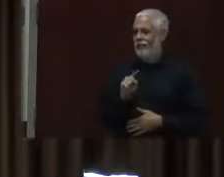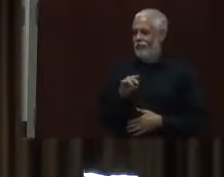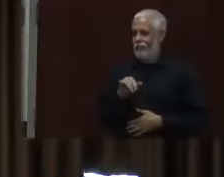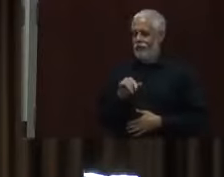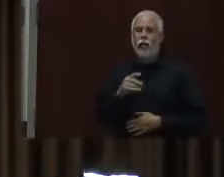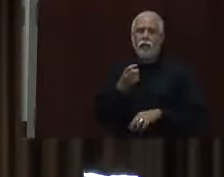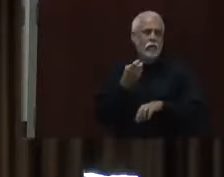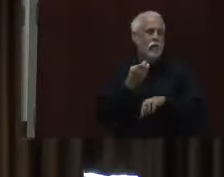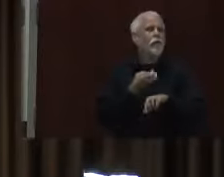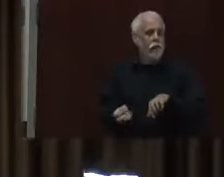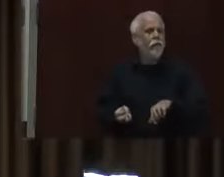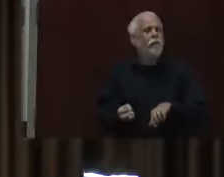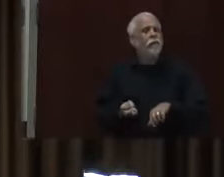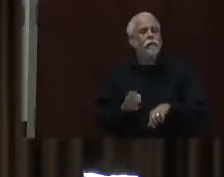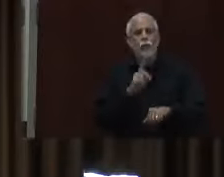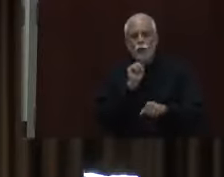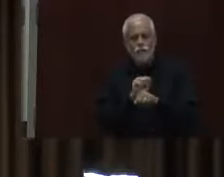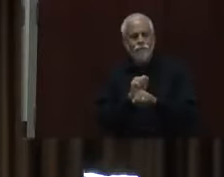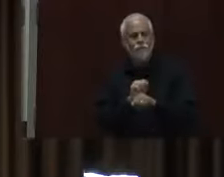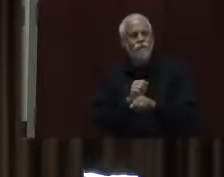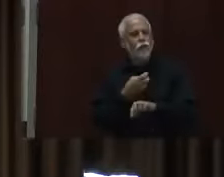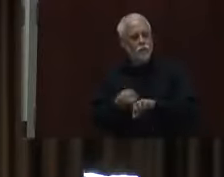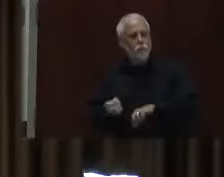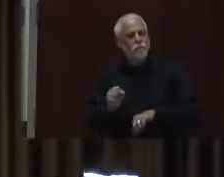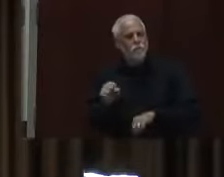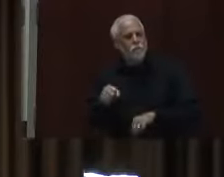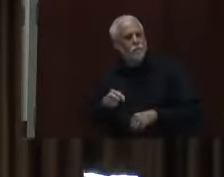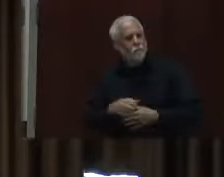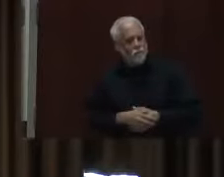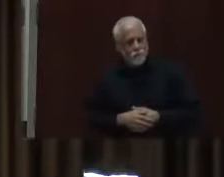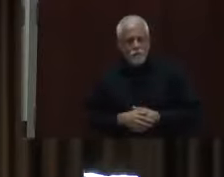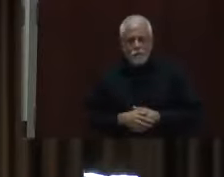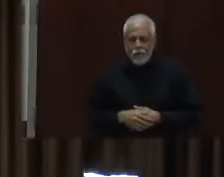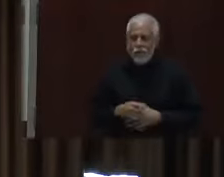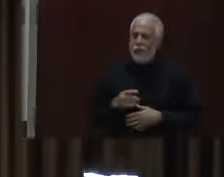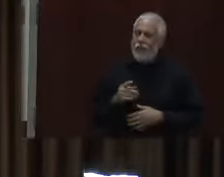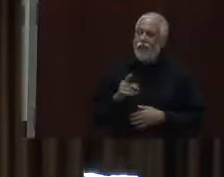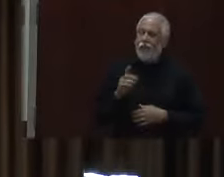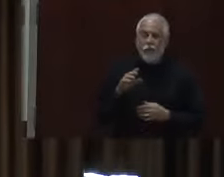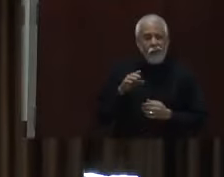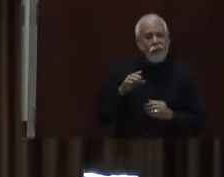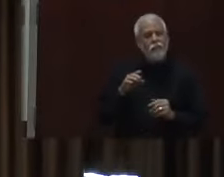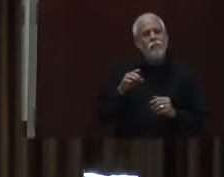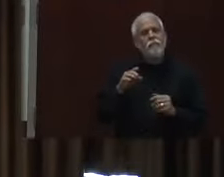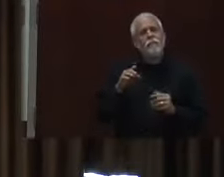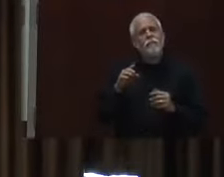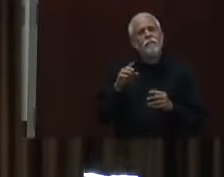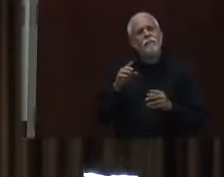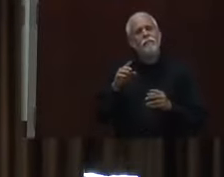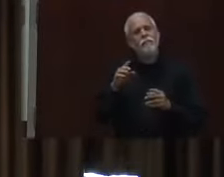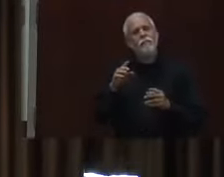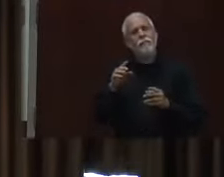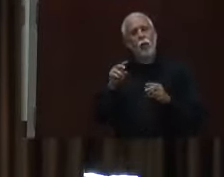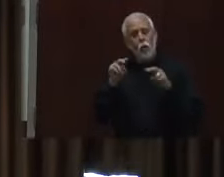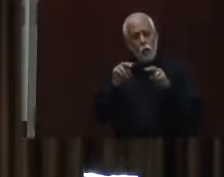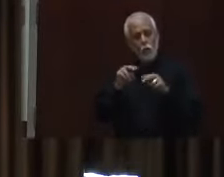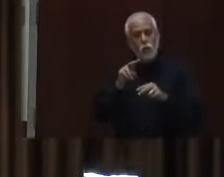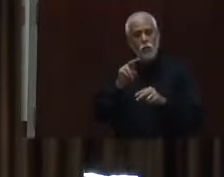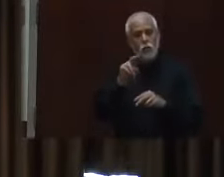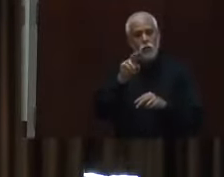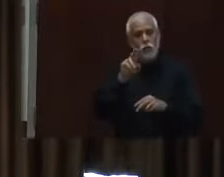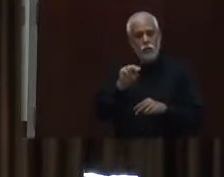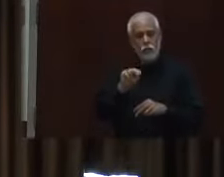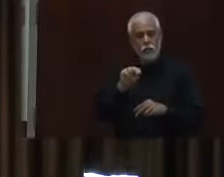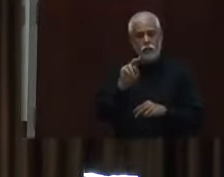it is tough. It's been tough on folks, right? And so I would draw folks to North Carolina Department of Health and